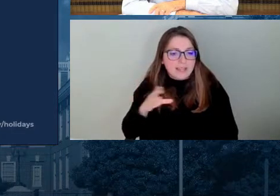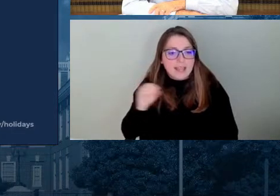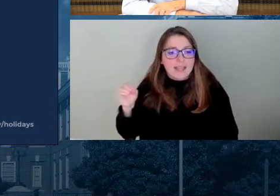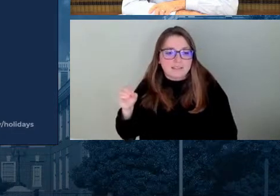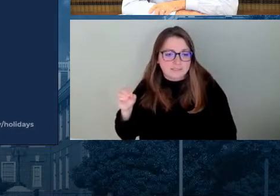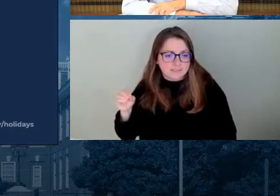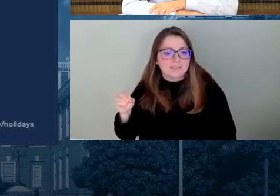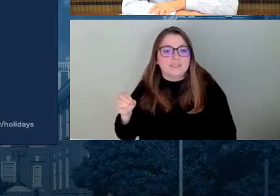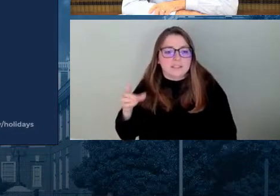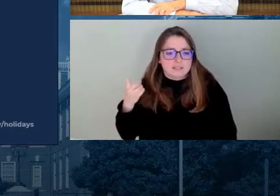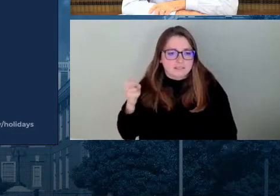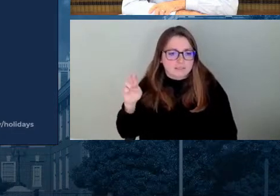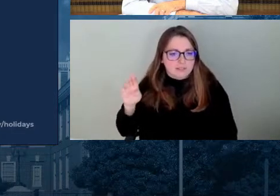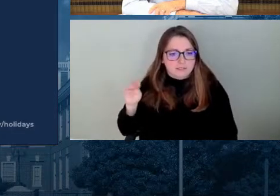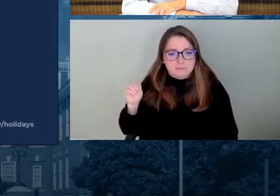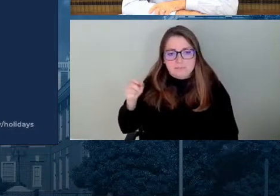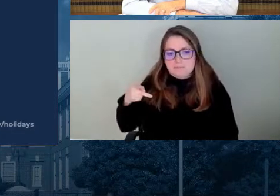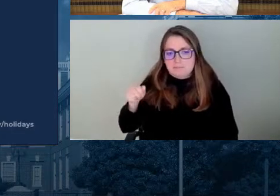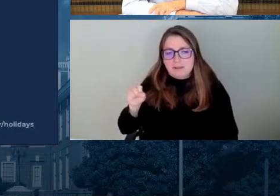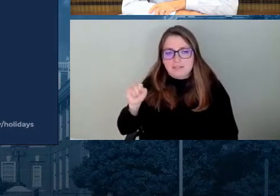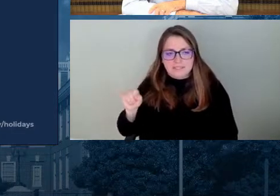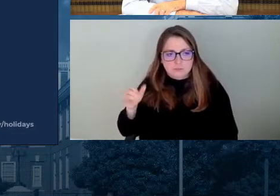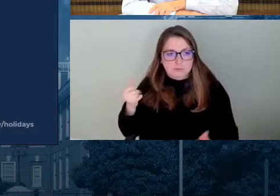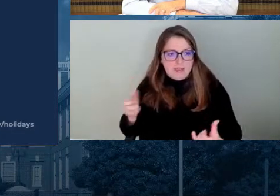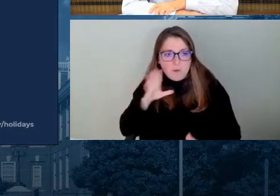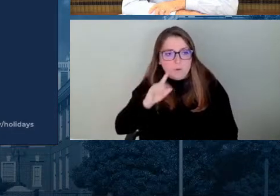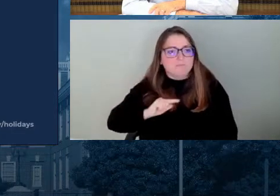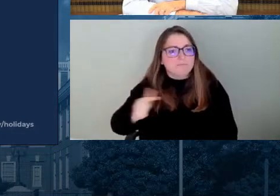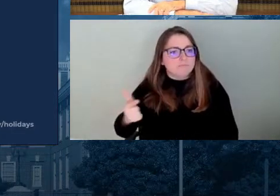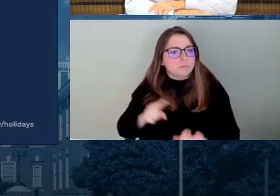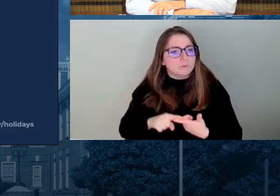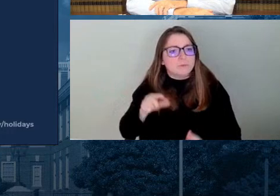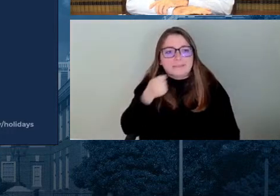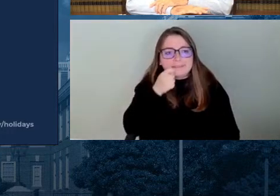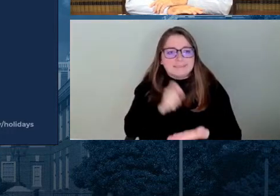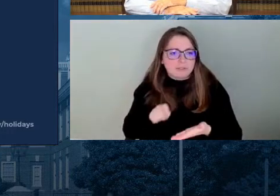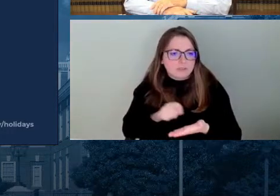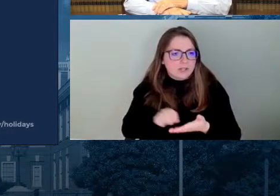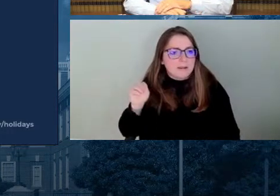for joining us, and we look forward to the questions we have at the end of the briefing.